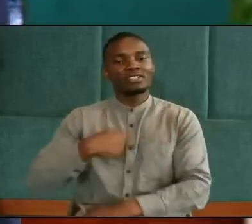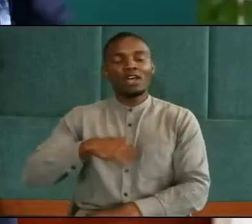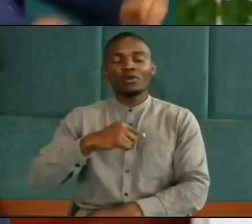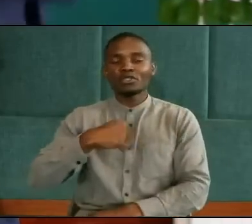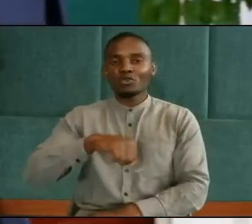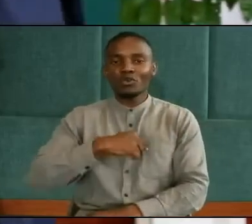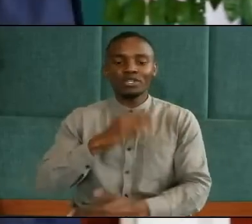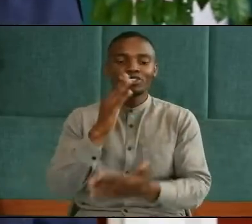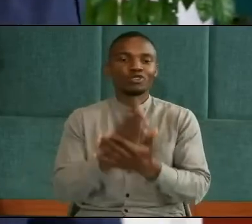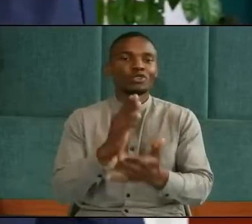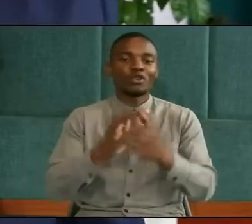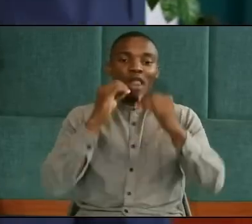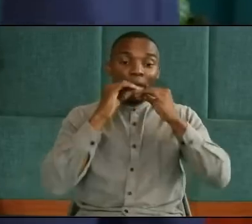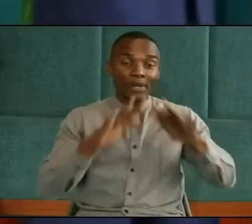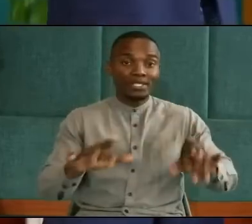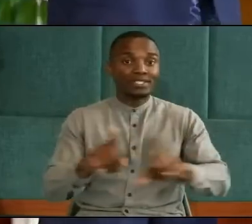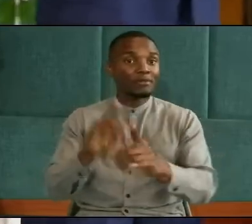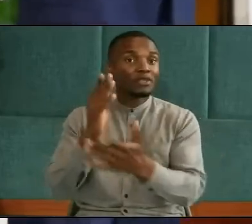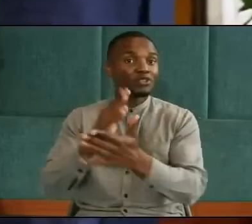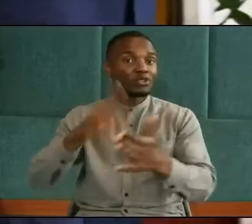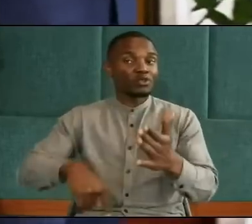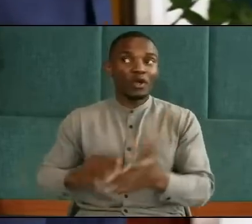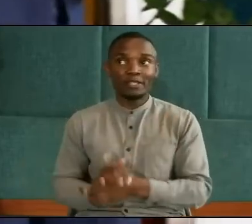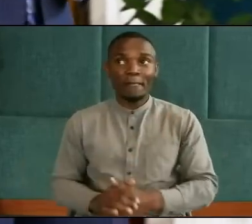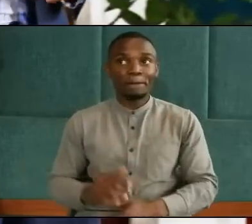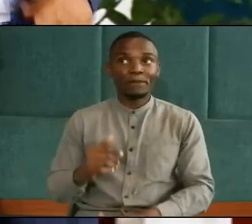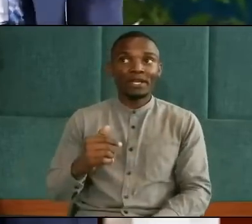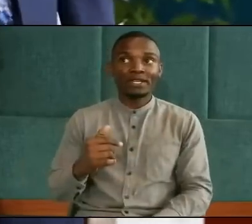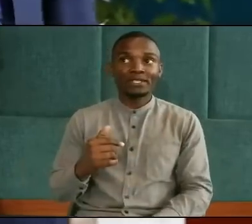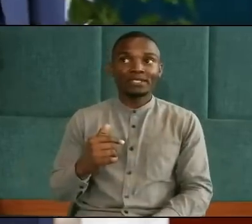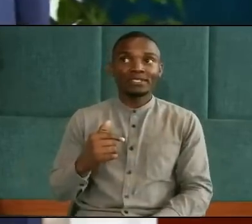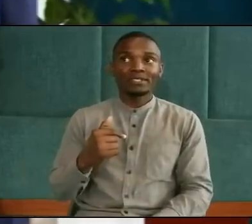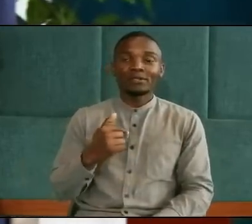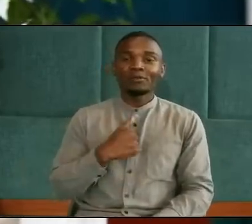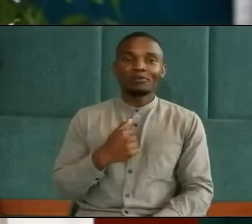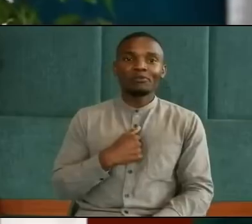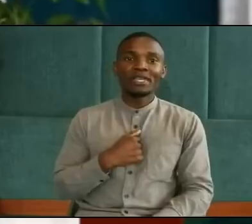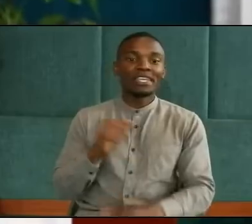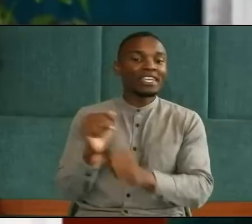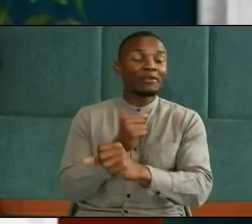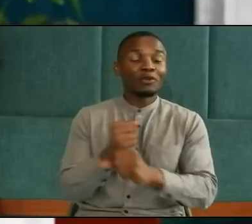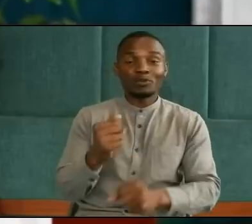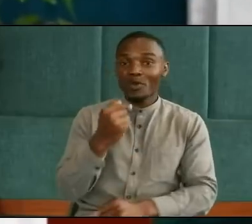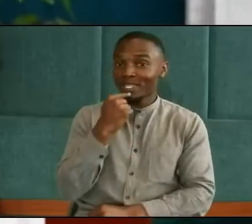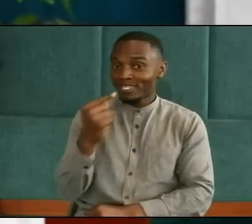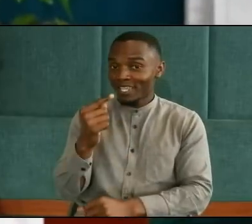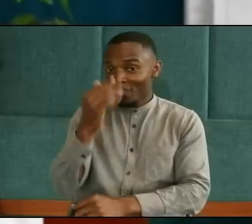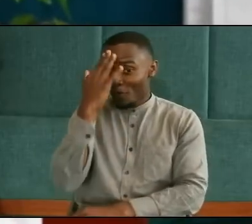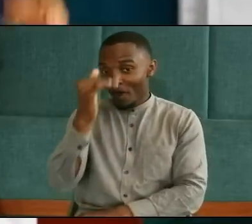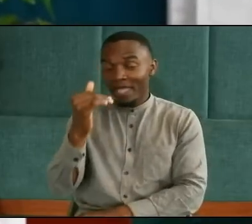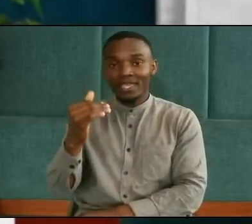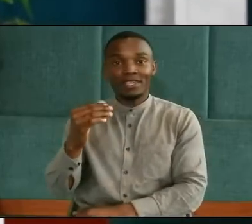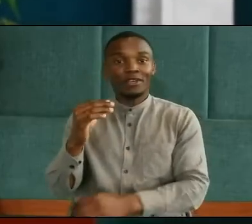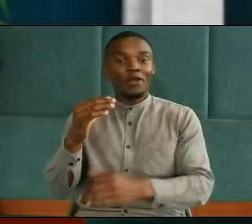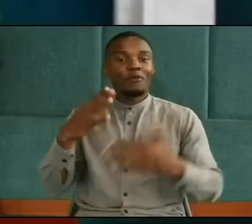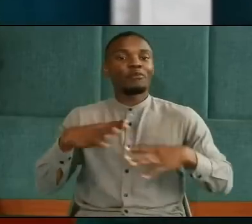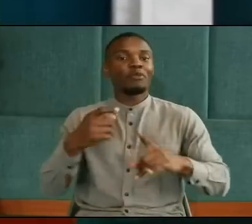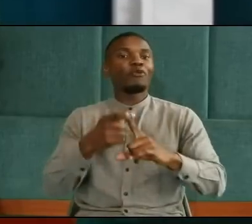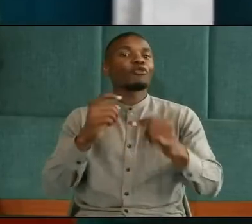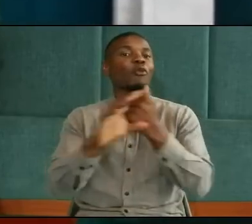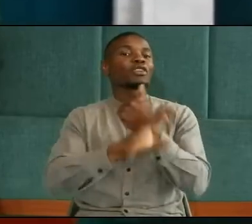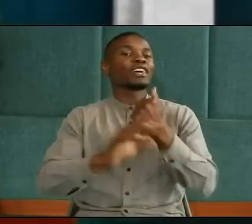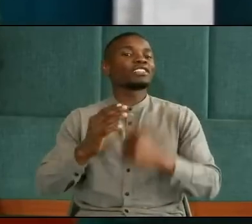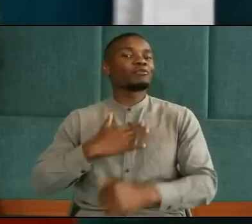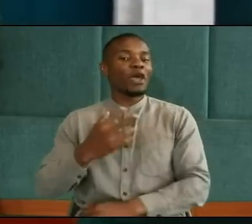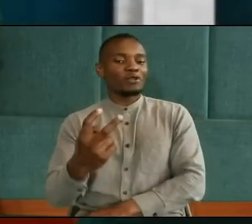tremendously blessed. And the truth is, I can't say because folks from Cayman are watching, but,